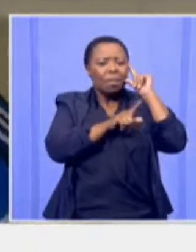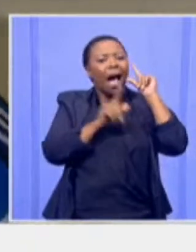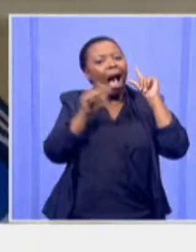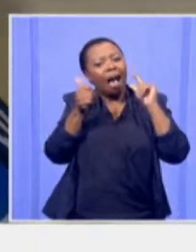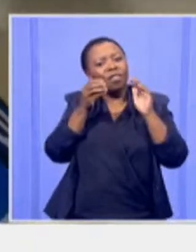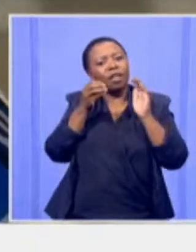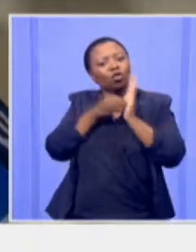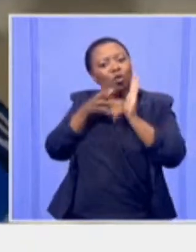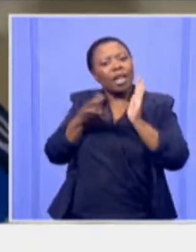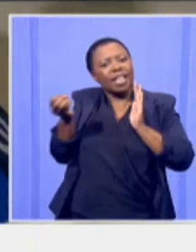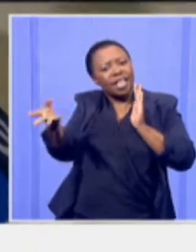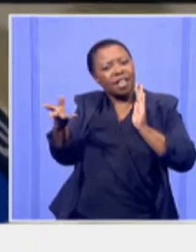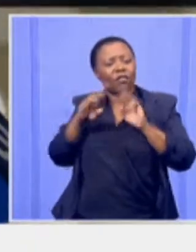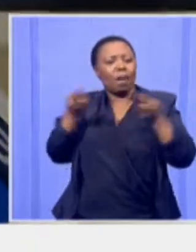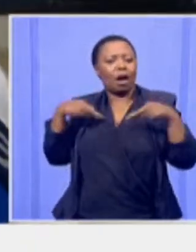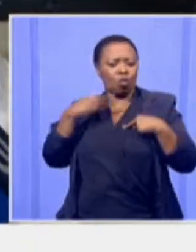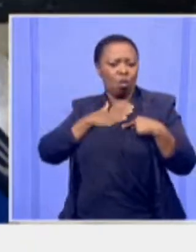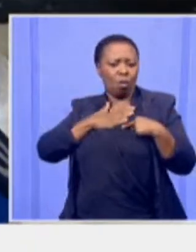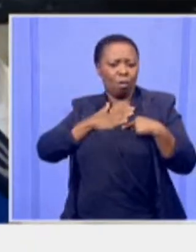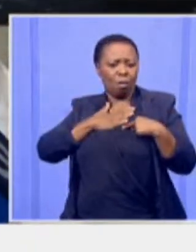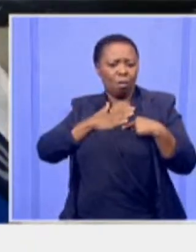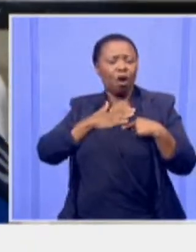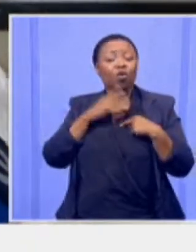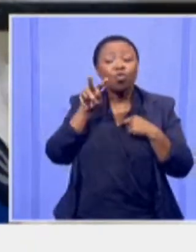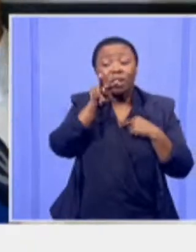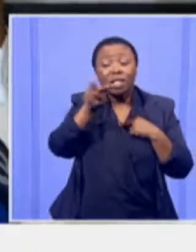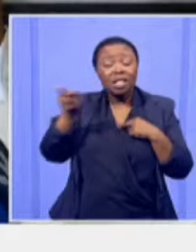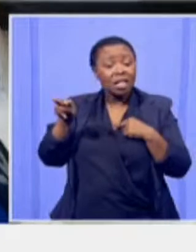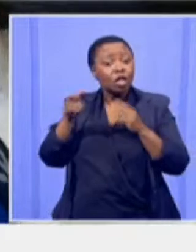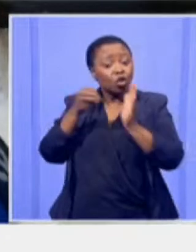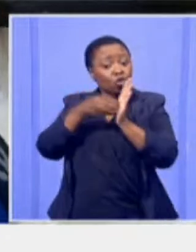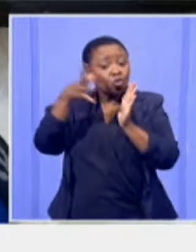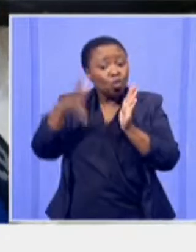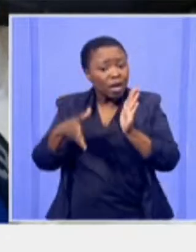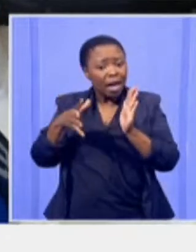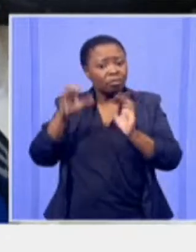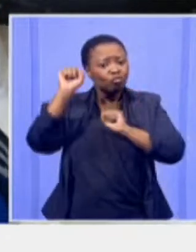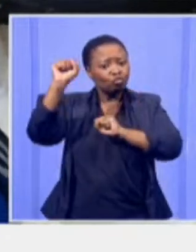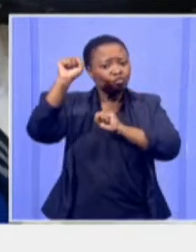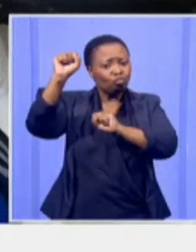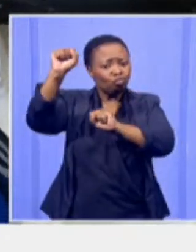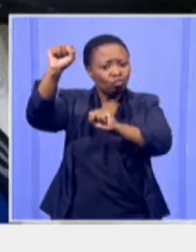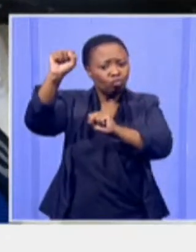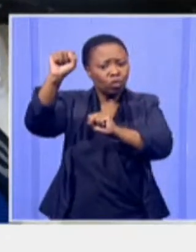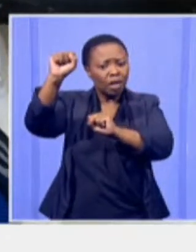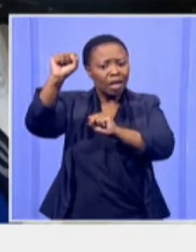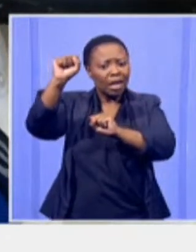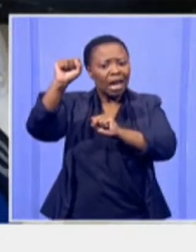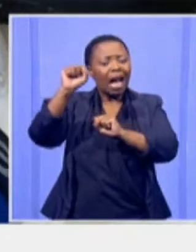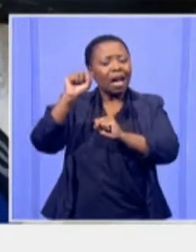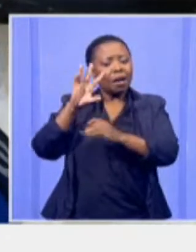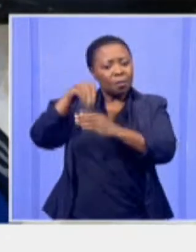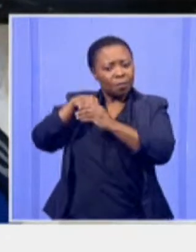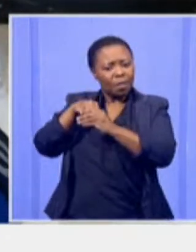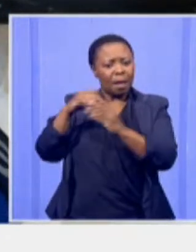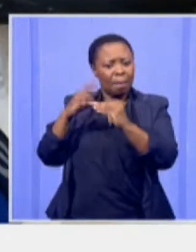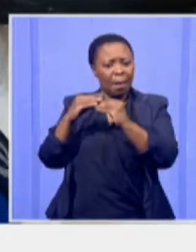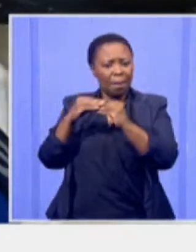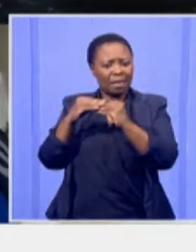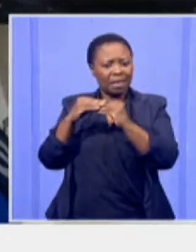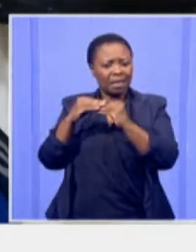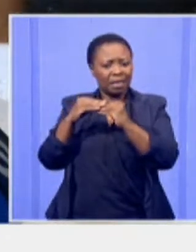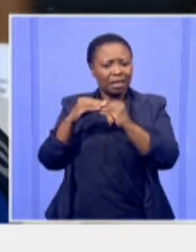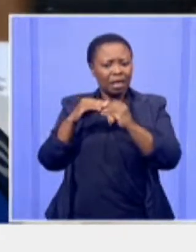These students who you see protesting, these are the SRC members, 22 of us. And all of